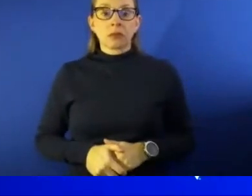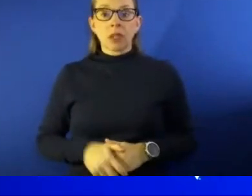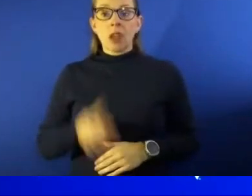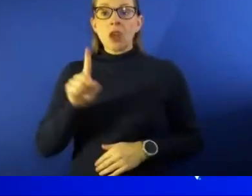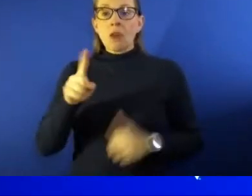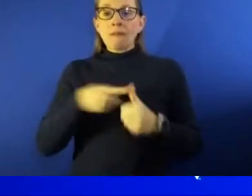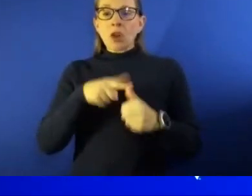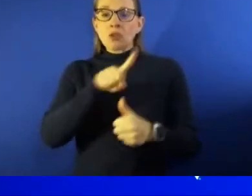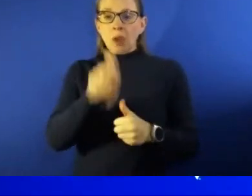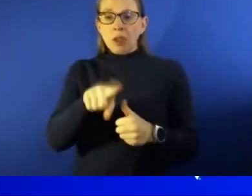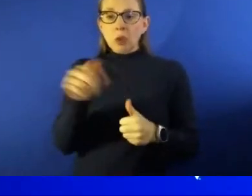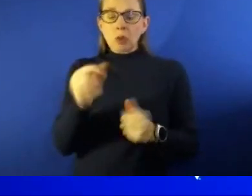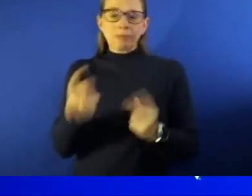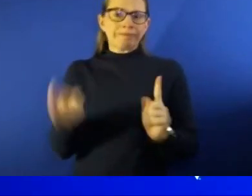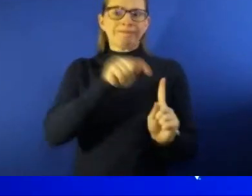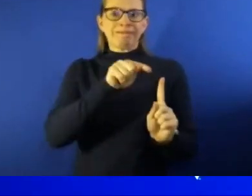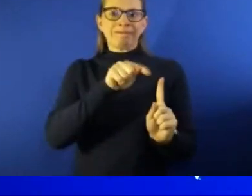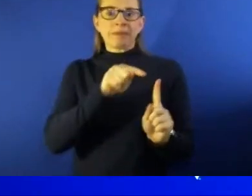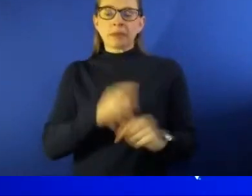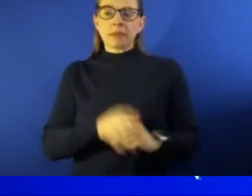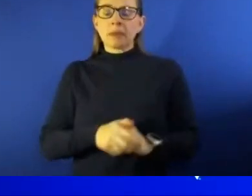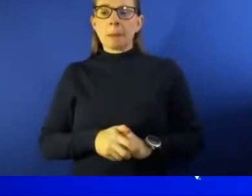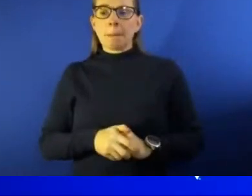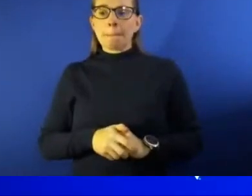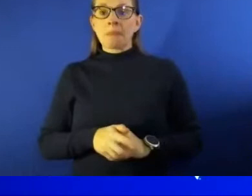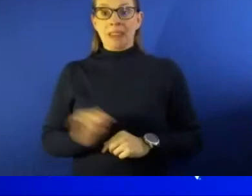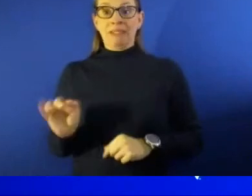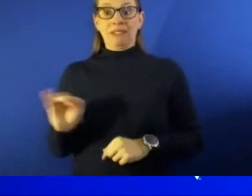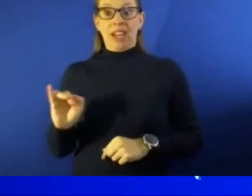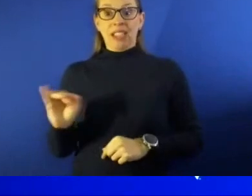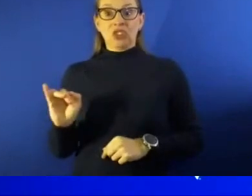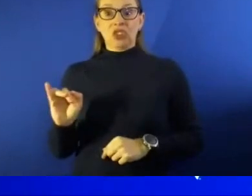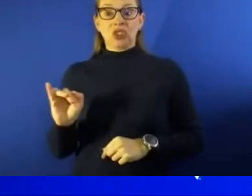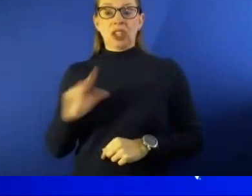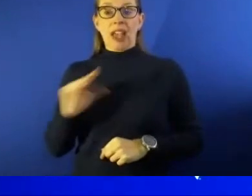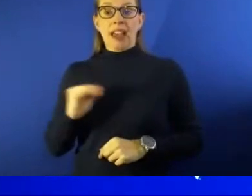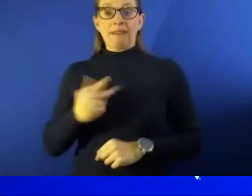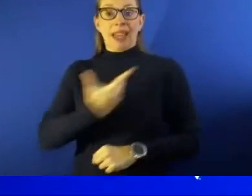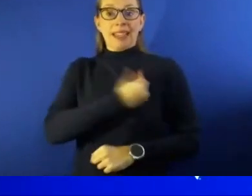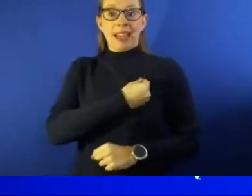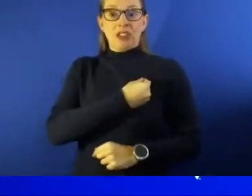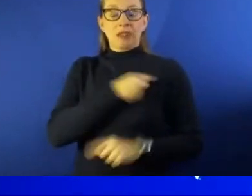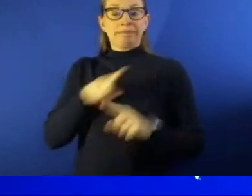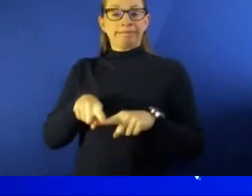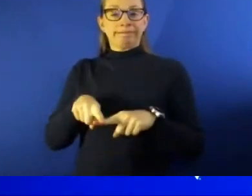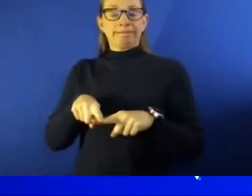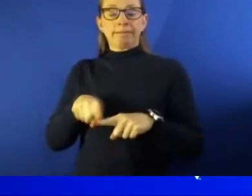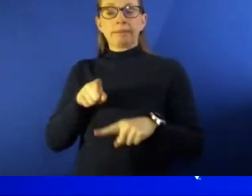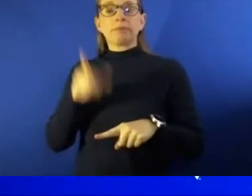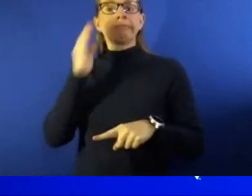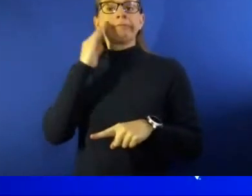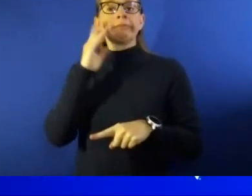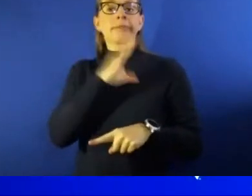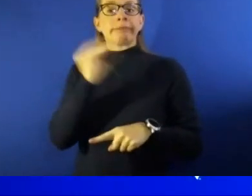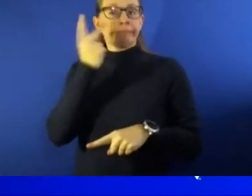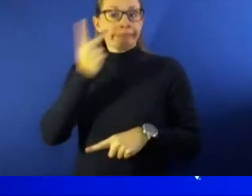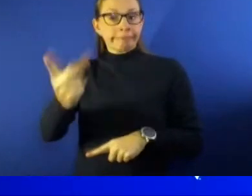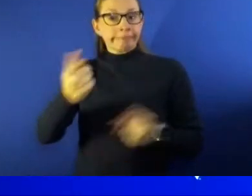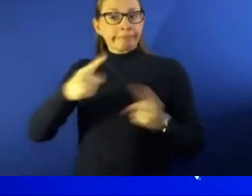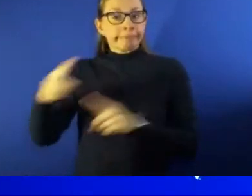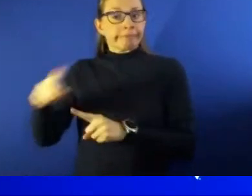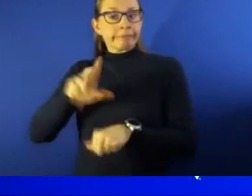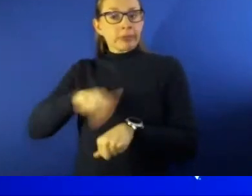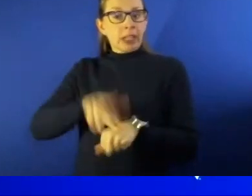is based on infection and vaccination, we know and we have seen what has happened with just natural